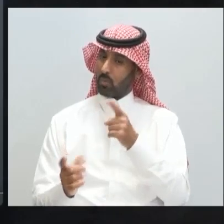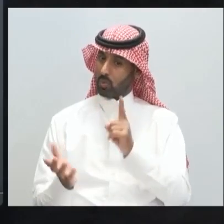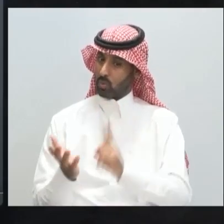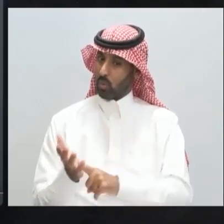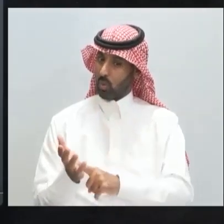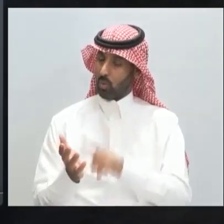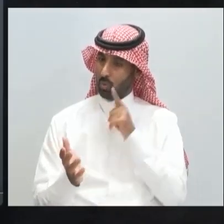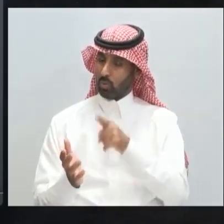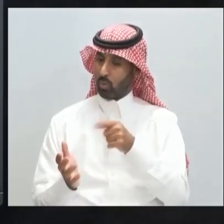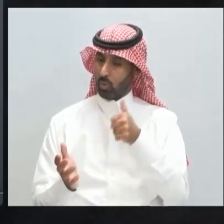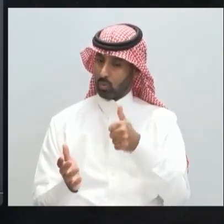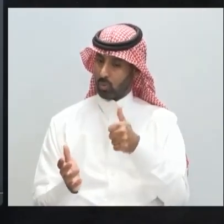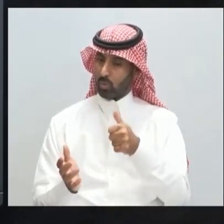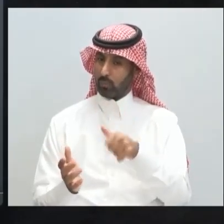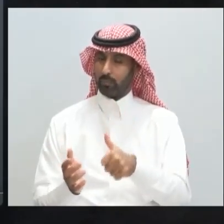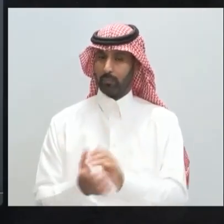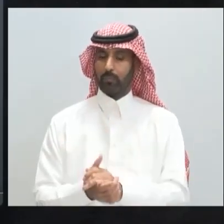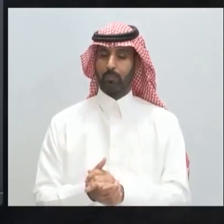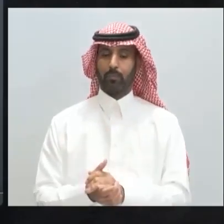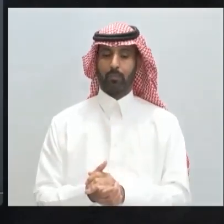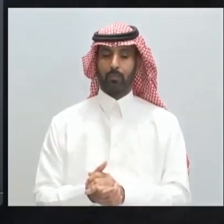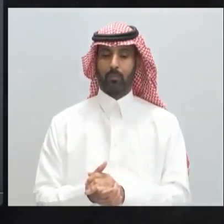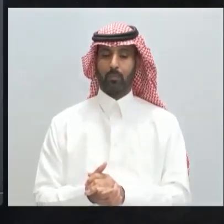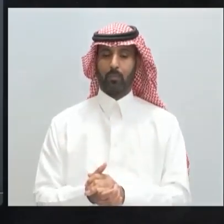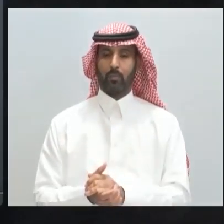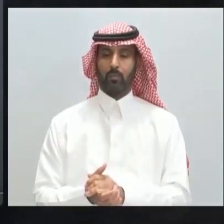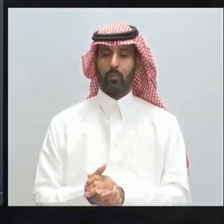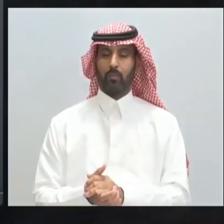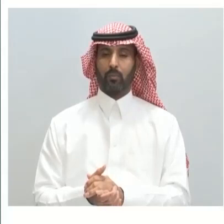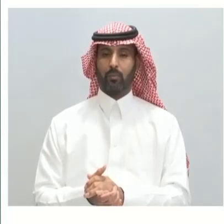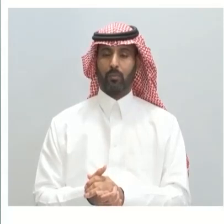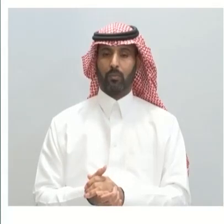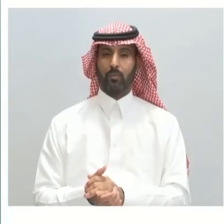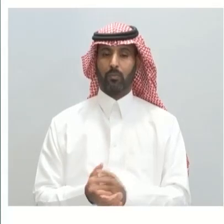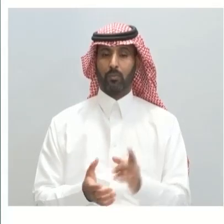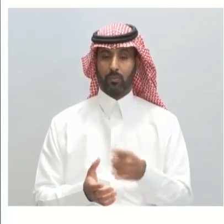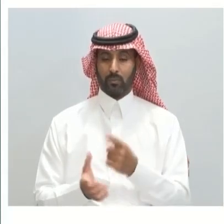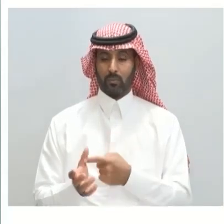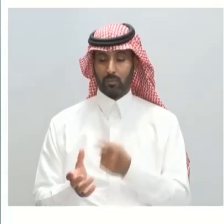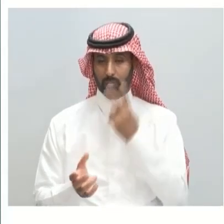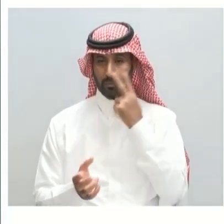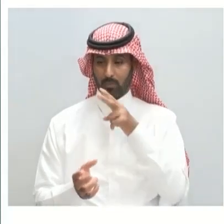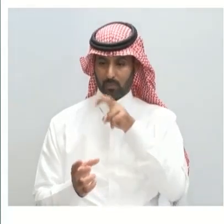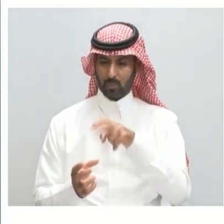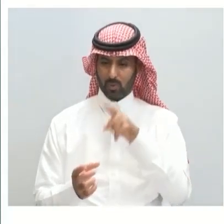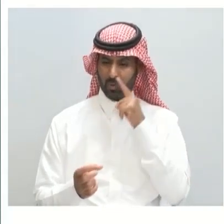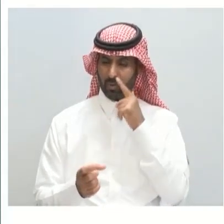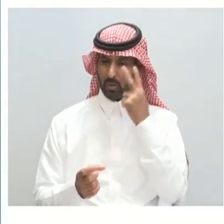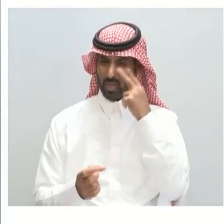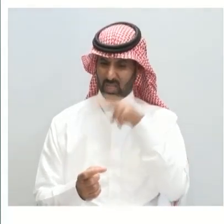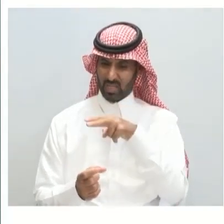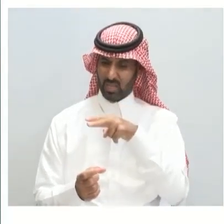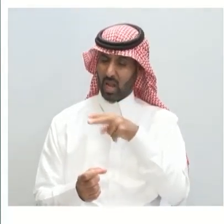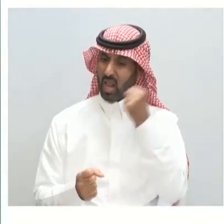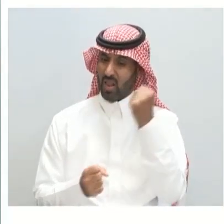you strongly agree with him. You're quite right. Last one here, focus on the action, not the